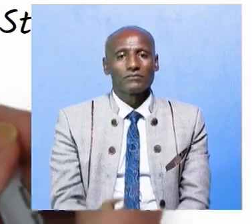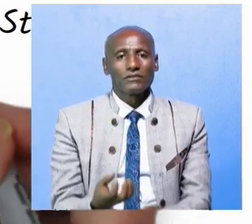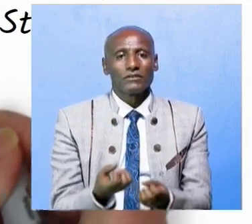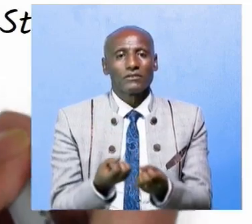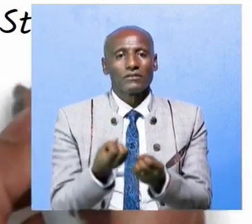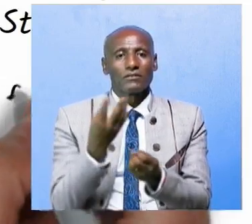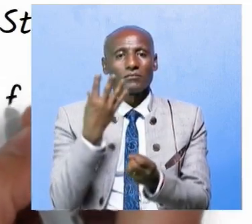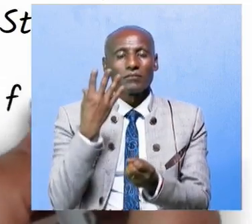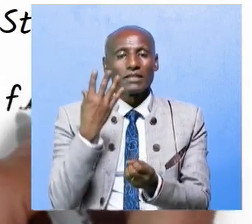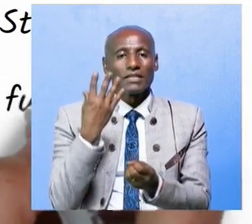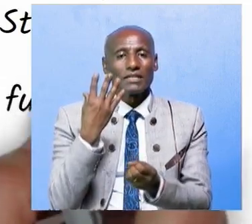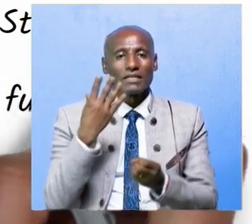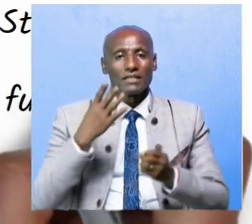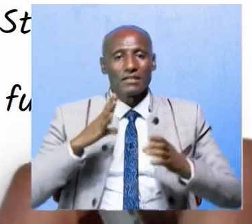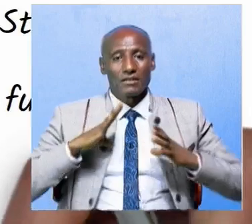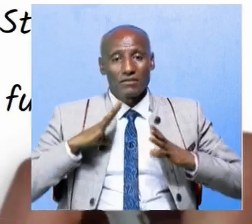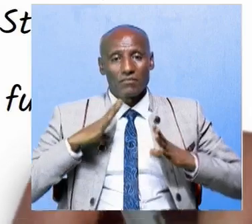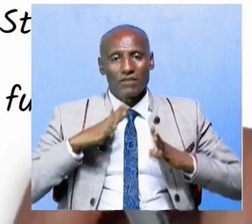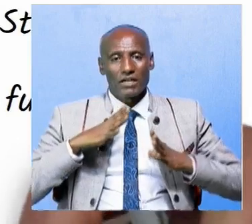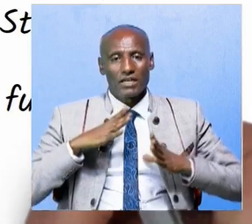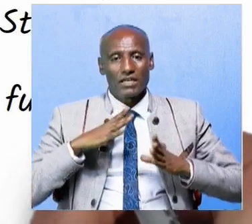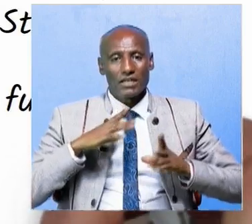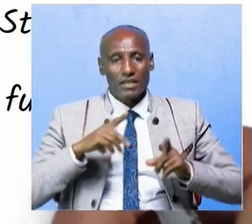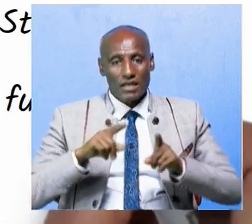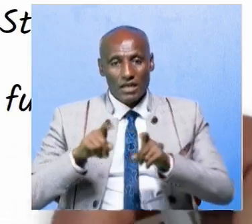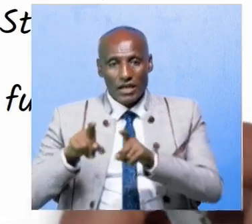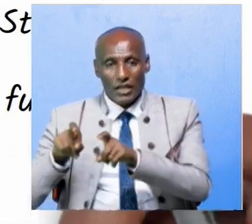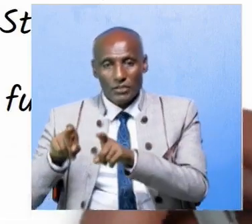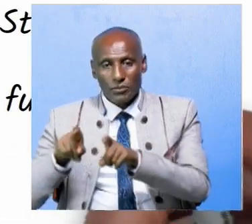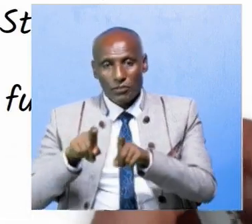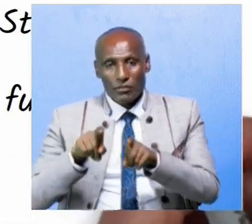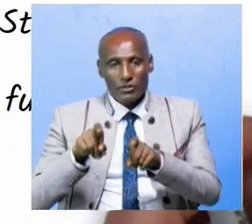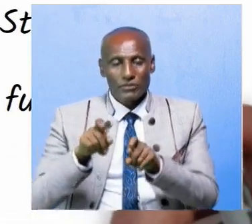many fun experiments.